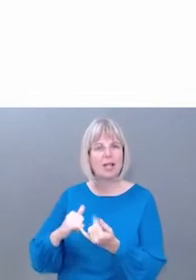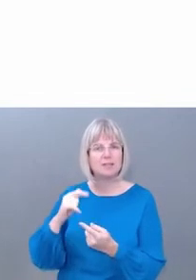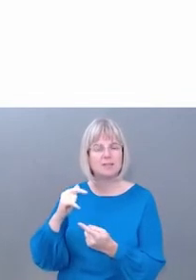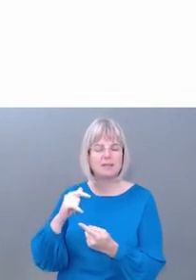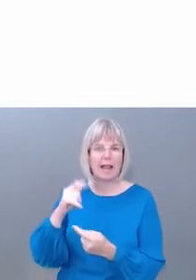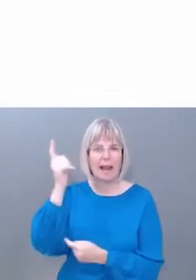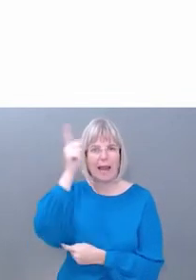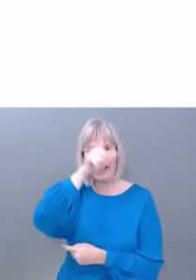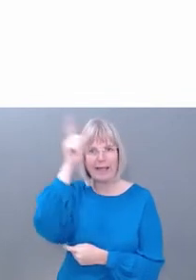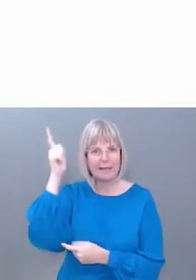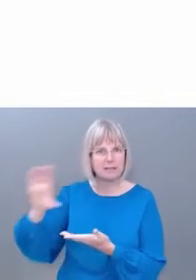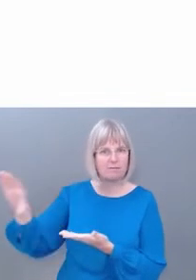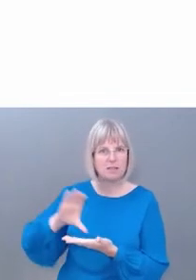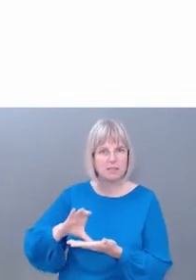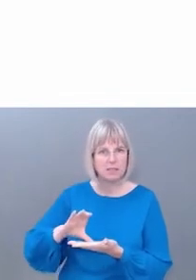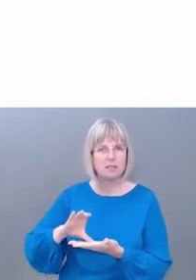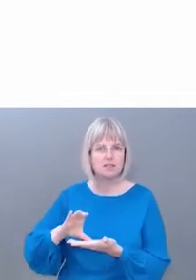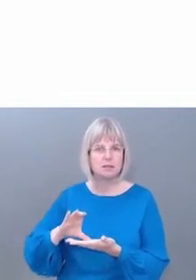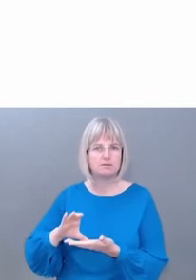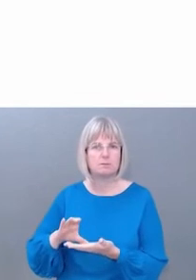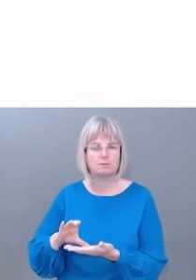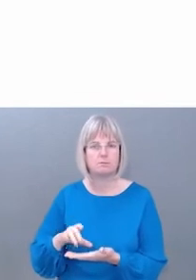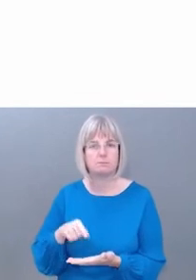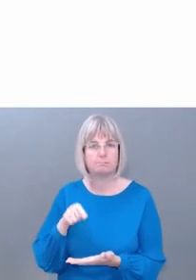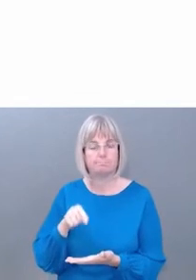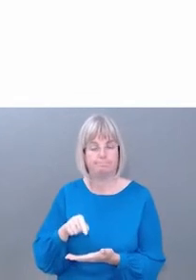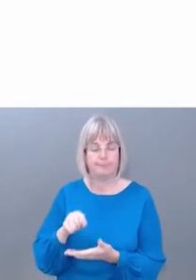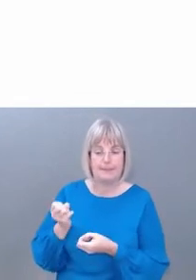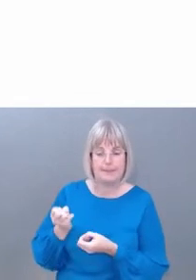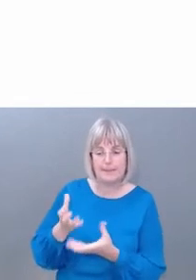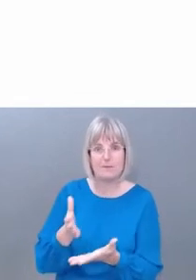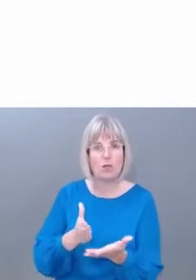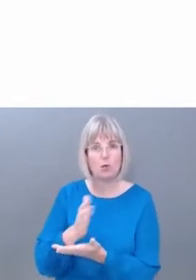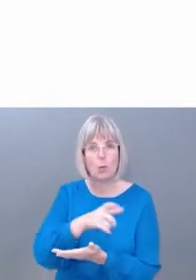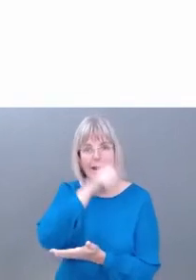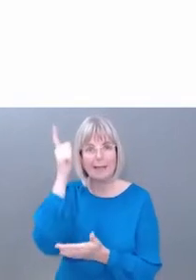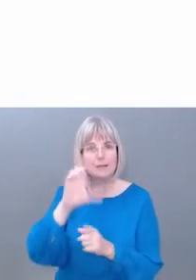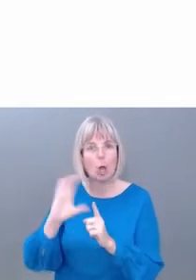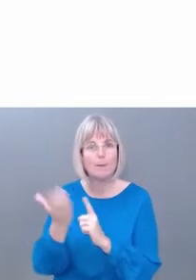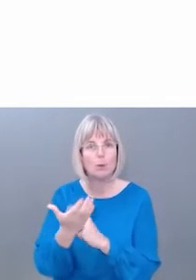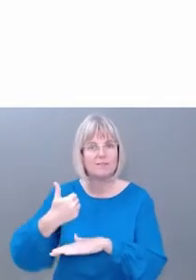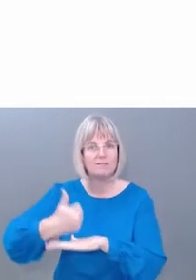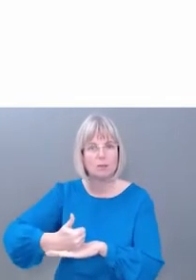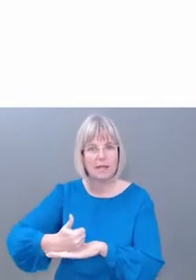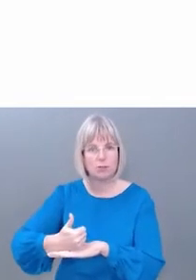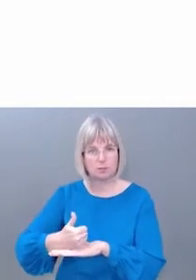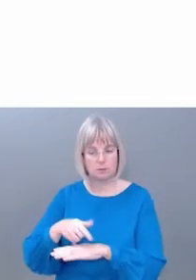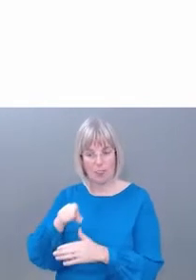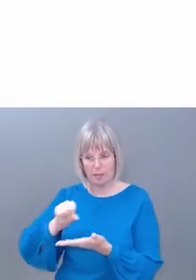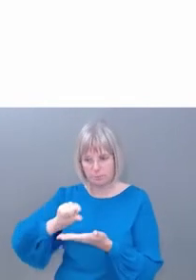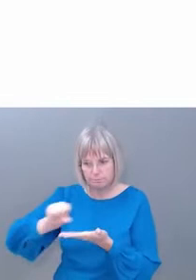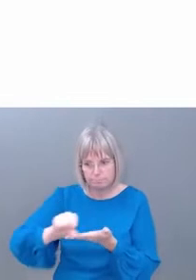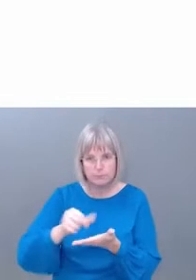it's delivered through Leeds Community Foundation. This supports local grassroots activity, so